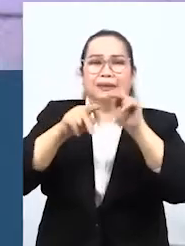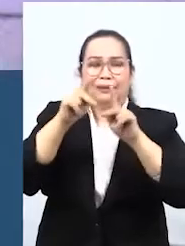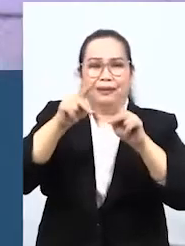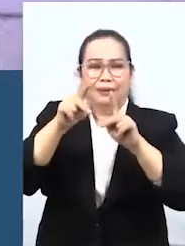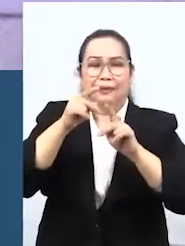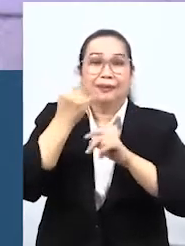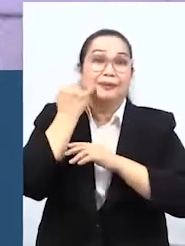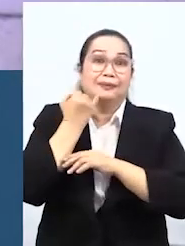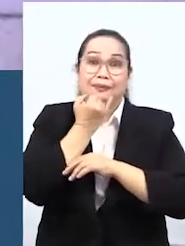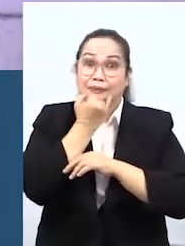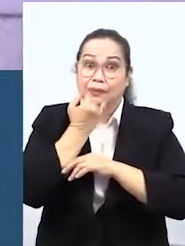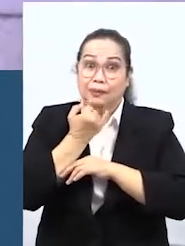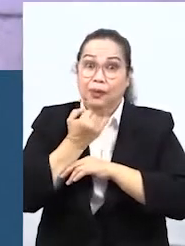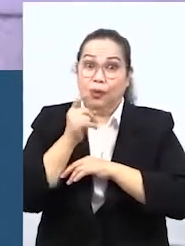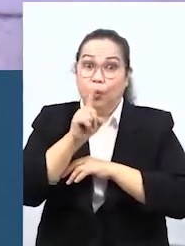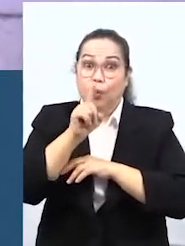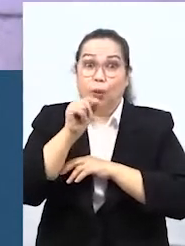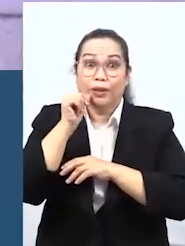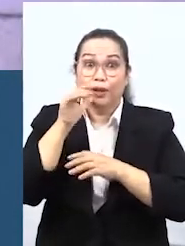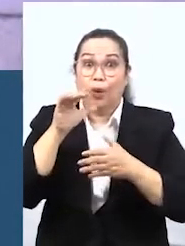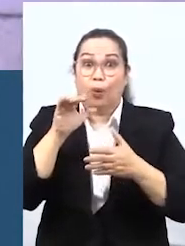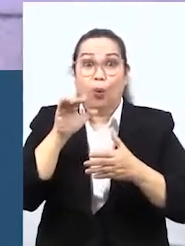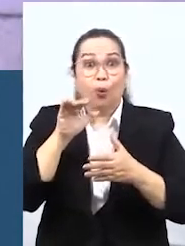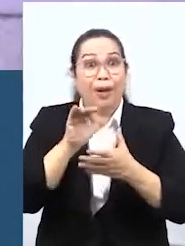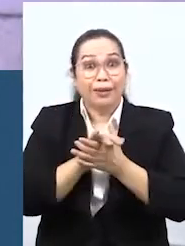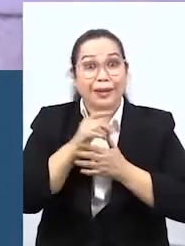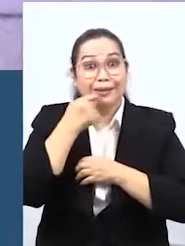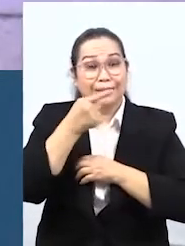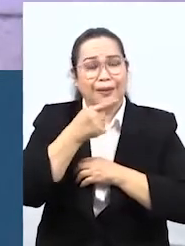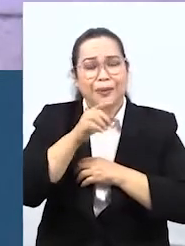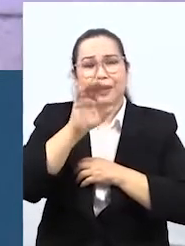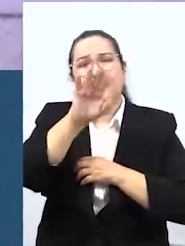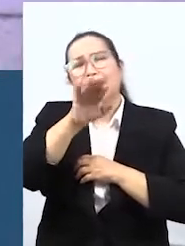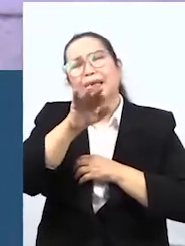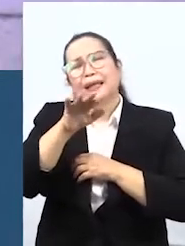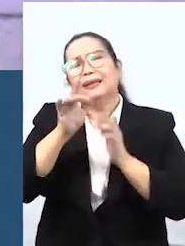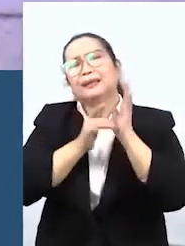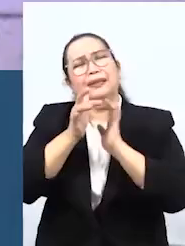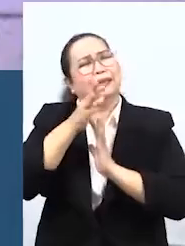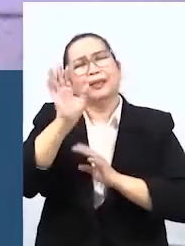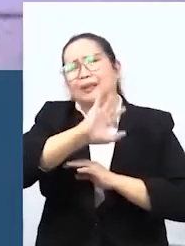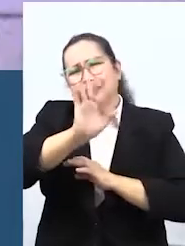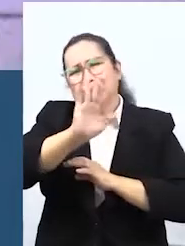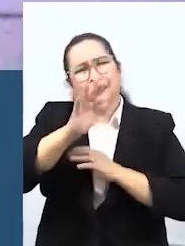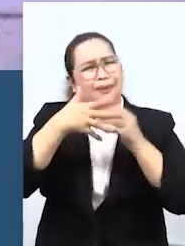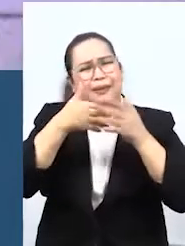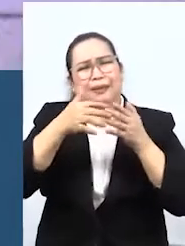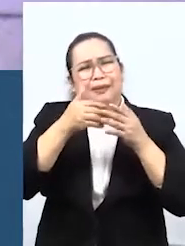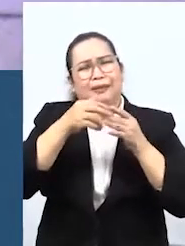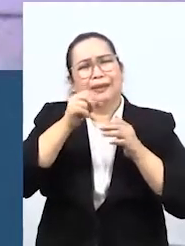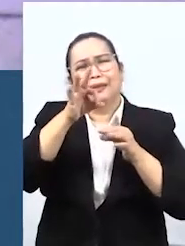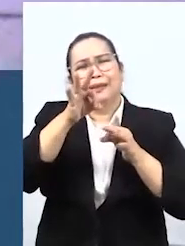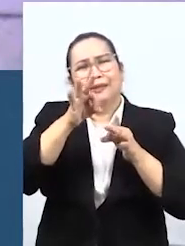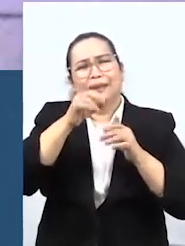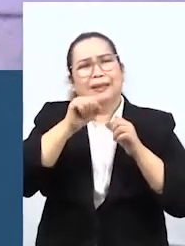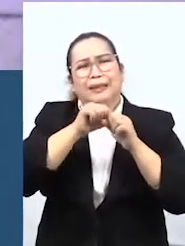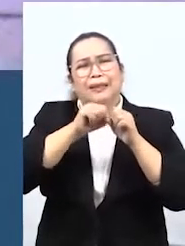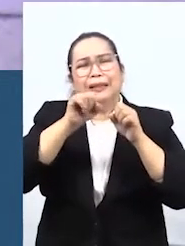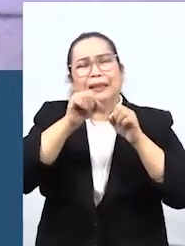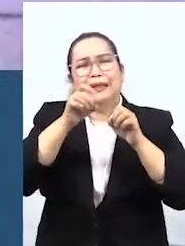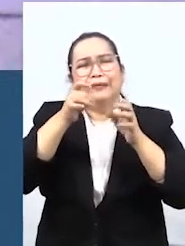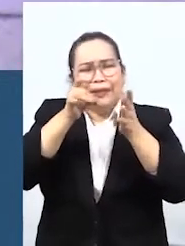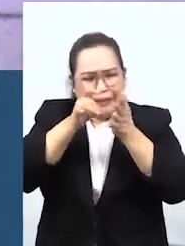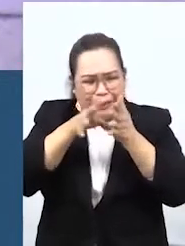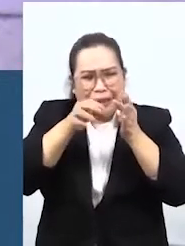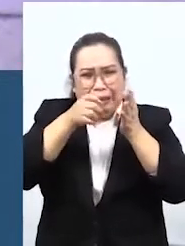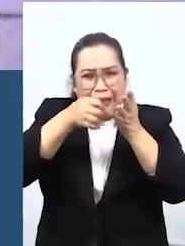Israel Do you know what the woman said Lord I don't care if it's just crumbs from the table